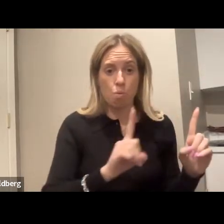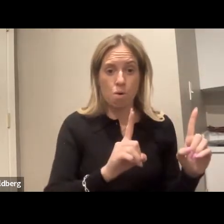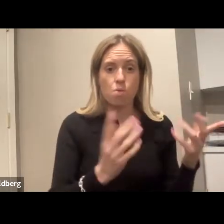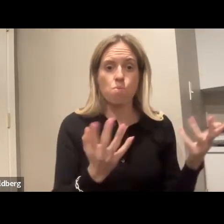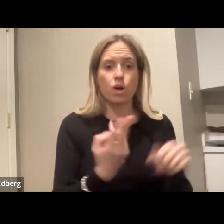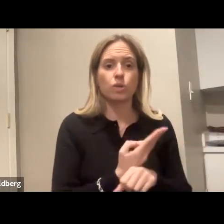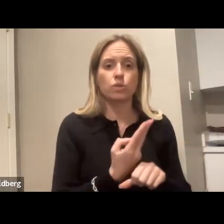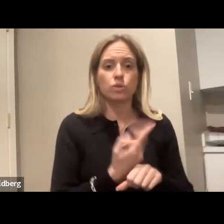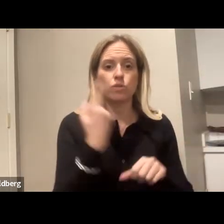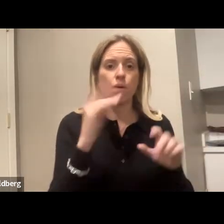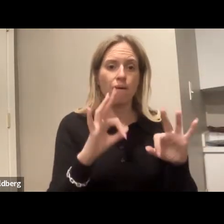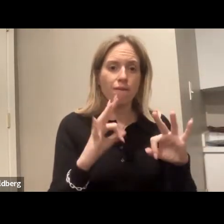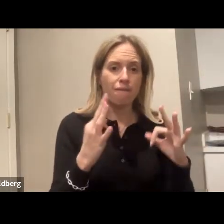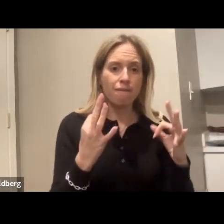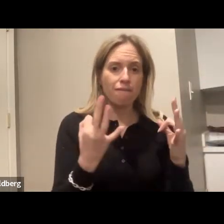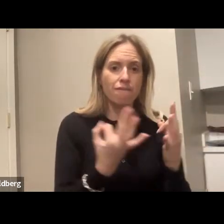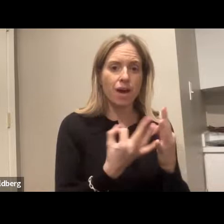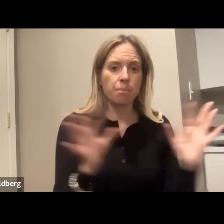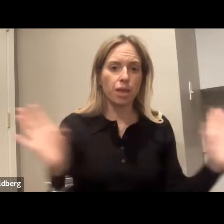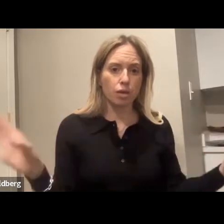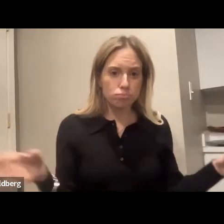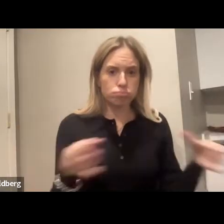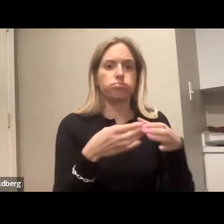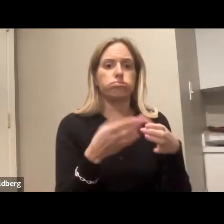that for family reunification.